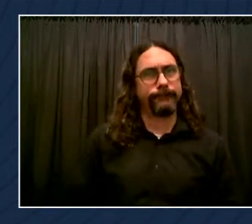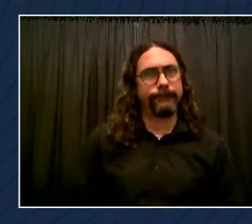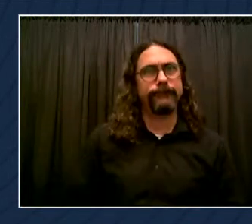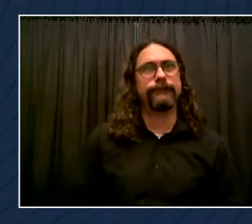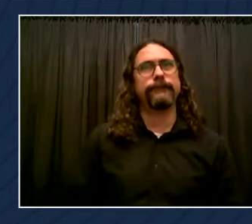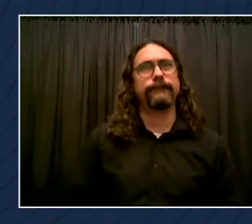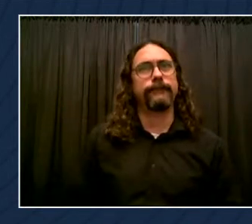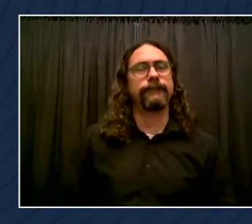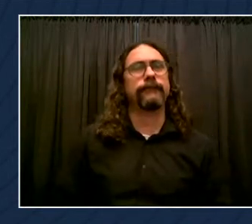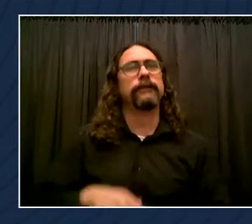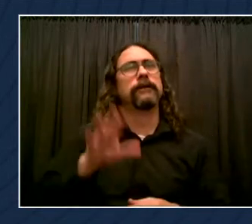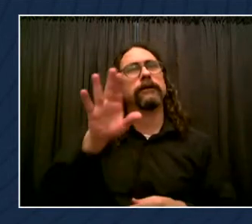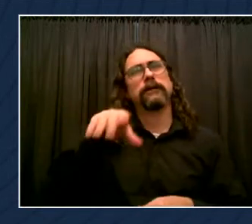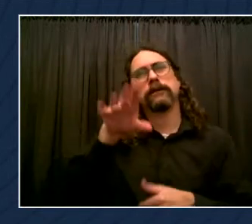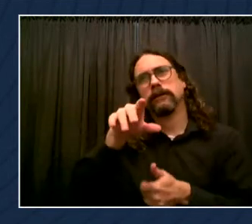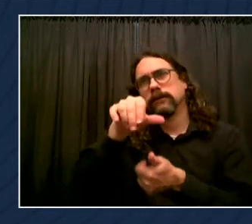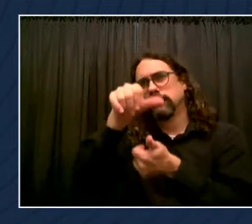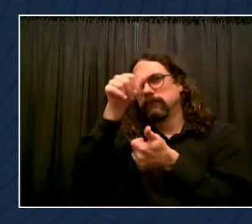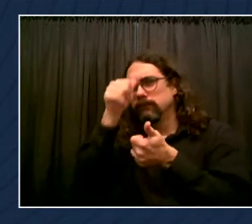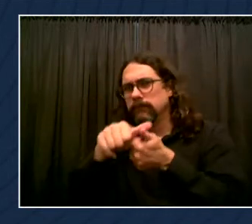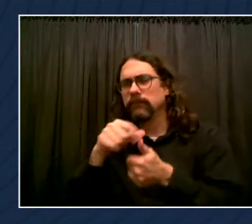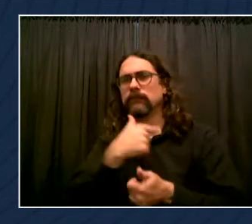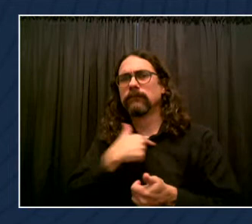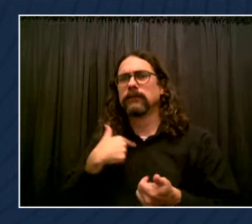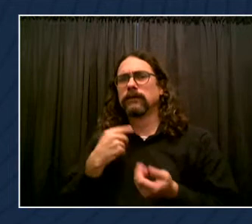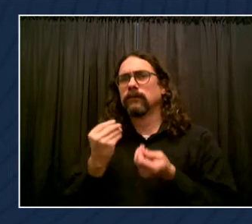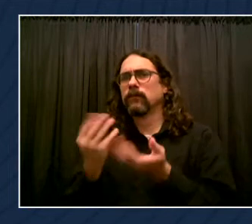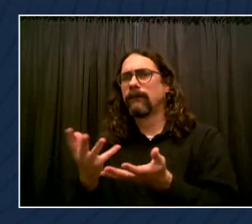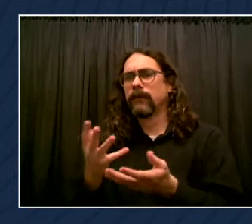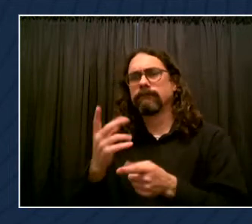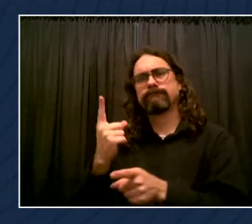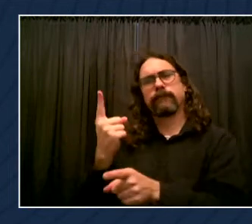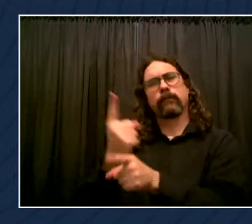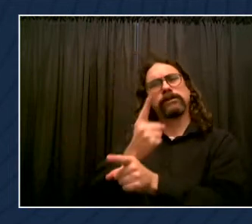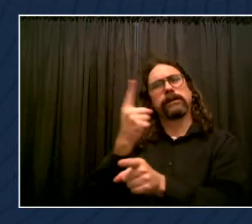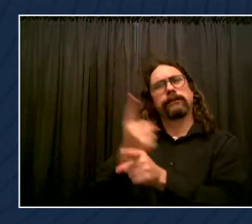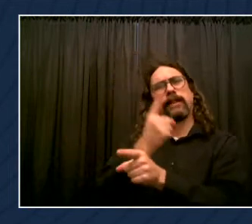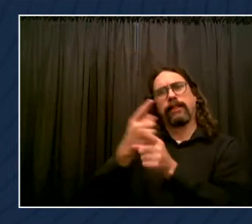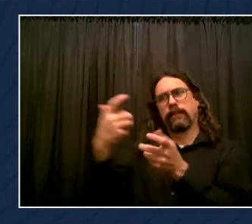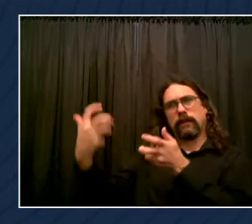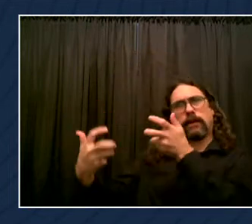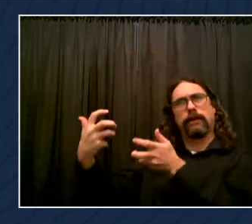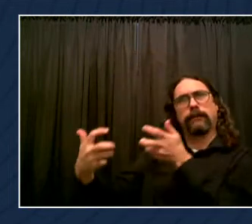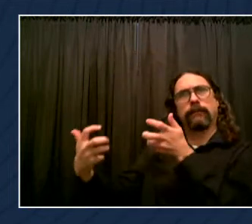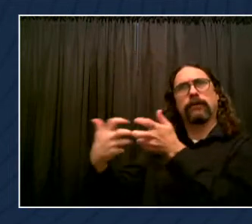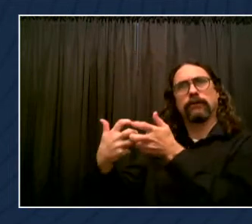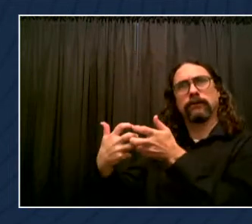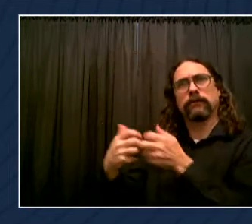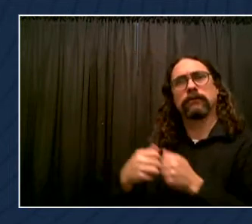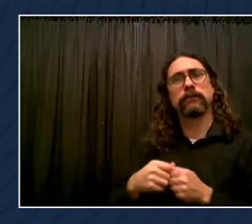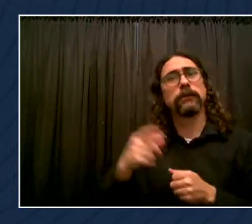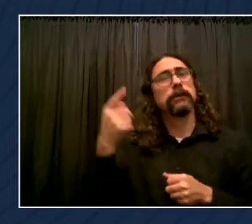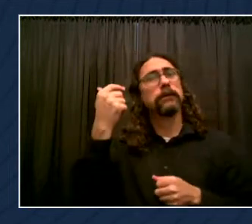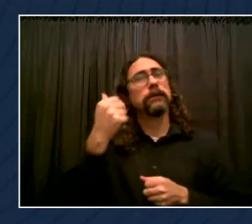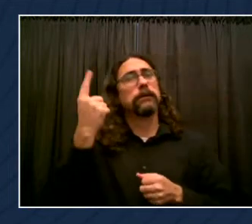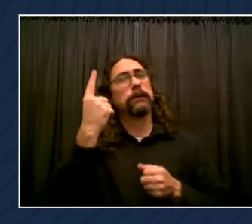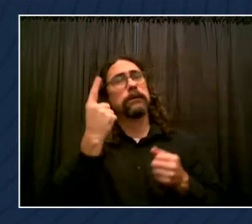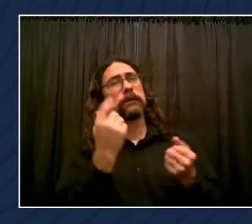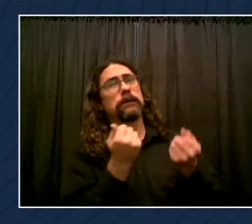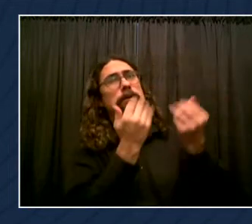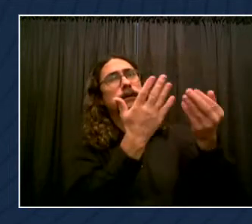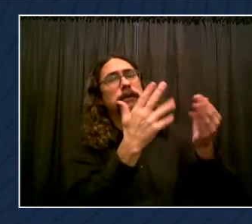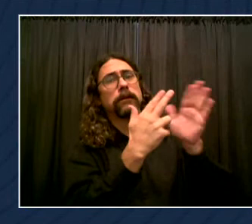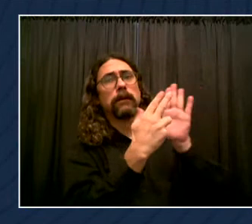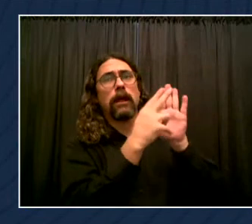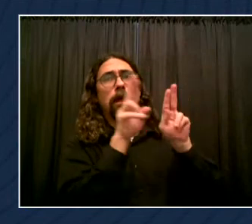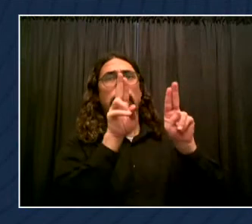this. And then we expect, as those cases are reviewed and people are either granted or denied, certainly in the case